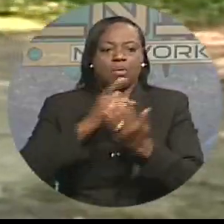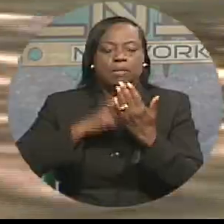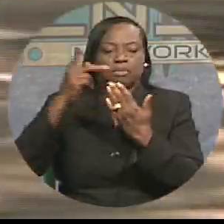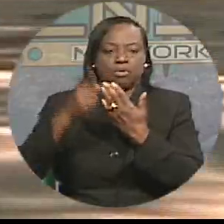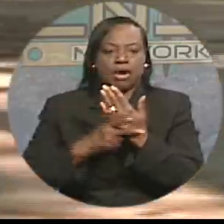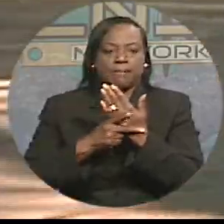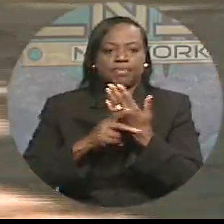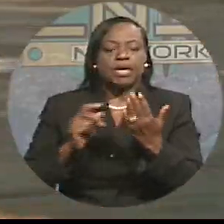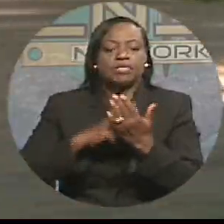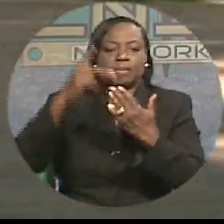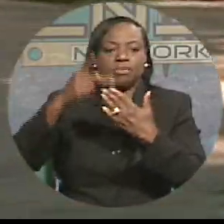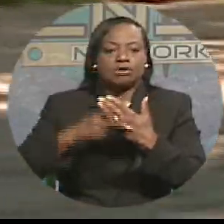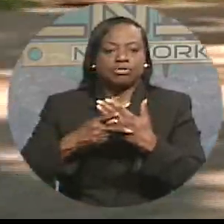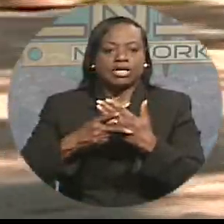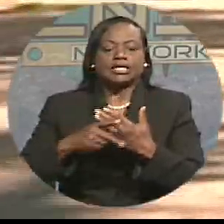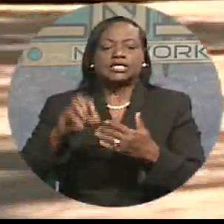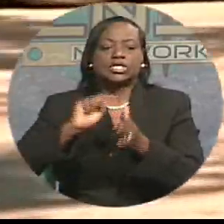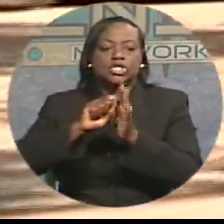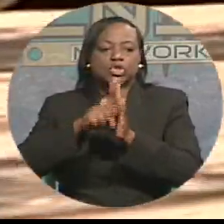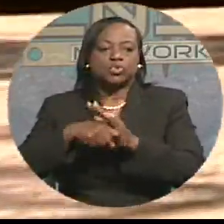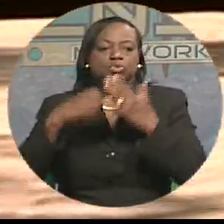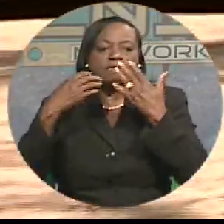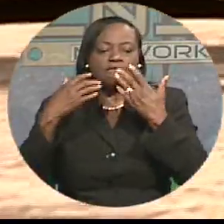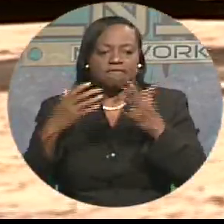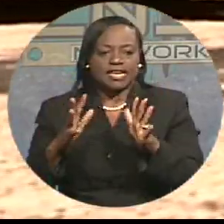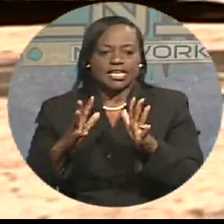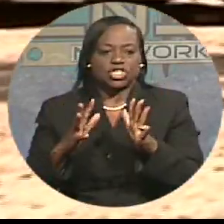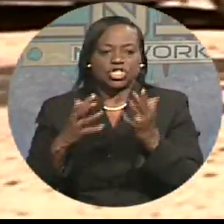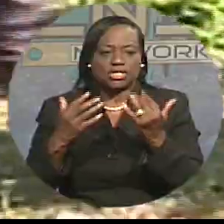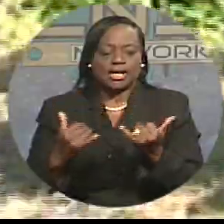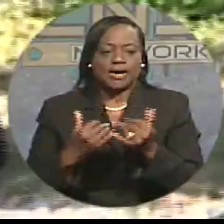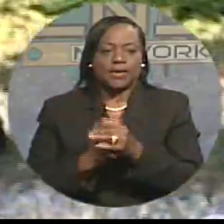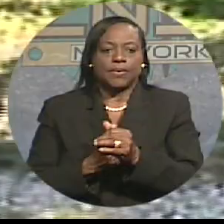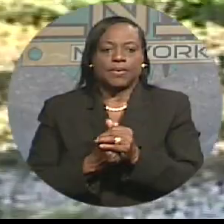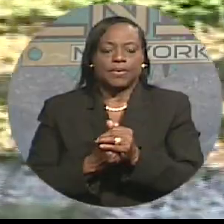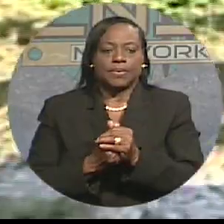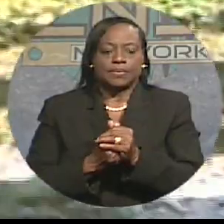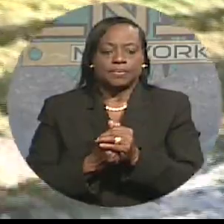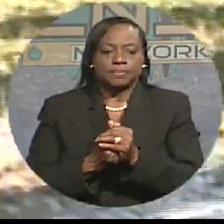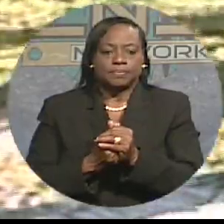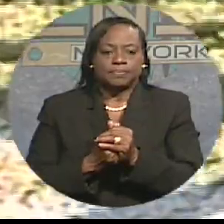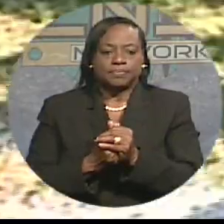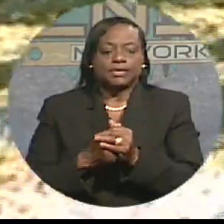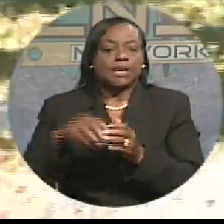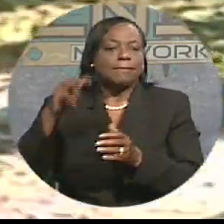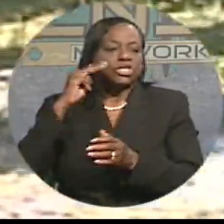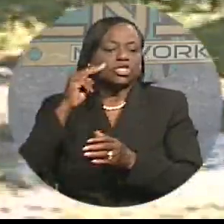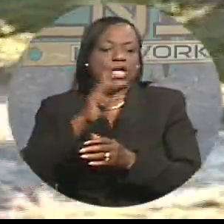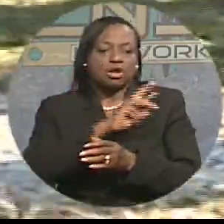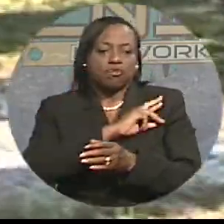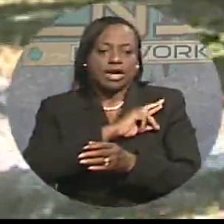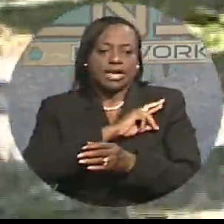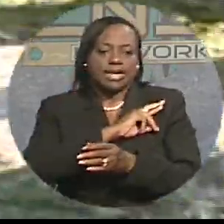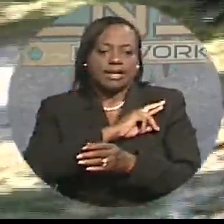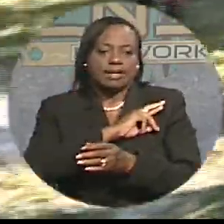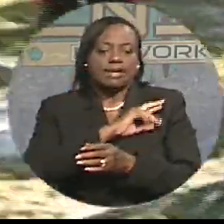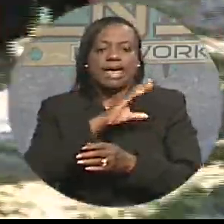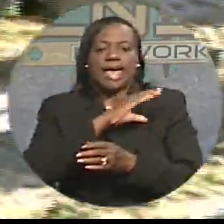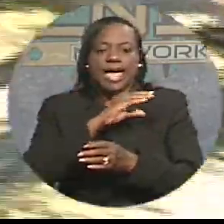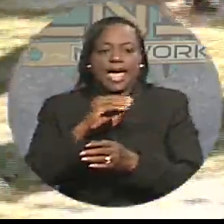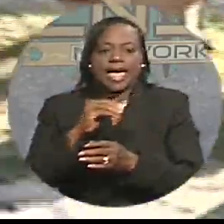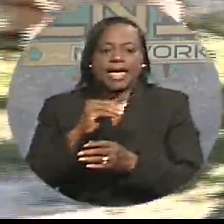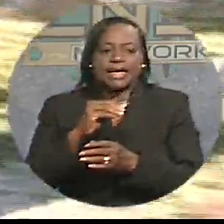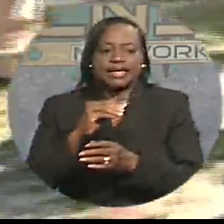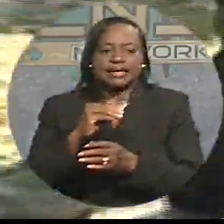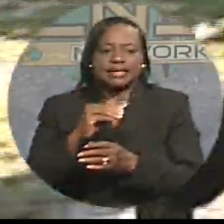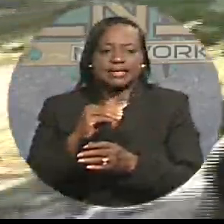completion, is already proving to yield substantial benefits. This according to the local Deputy Director of Urban Renewal, Michelle Reckley, and the Minister for Grand Bahama and Member of